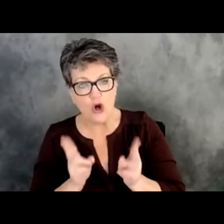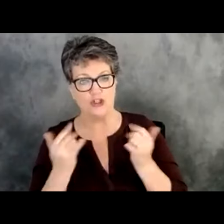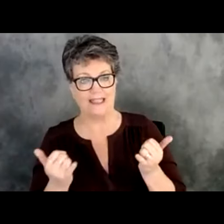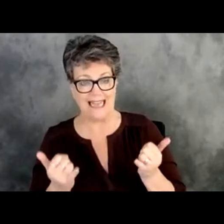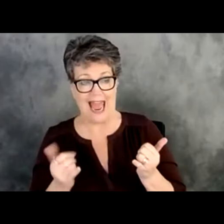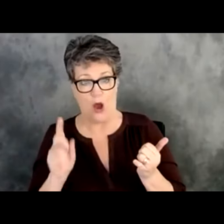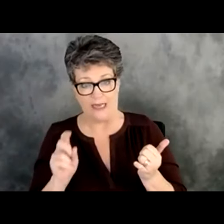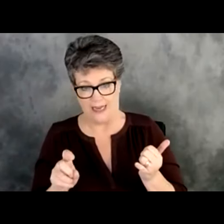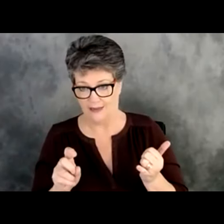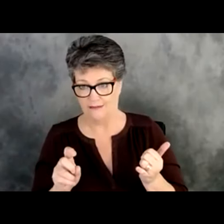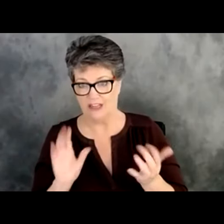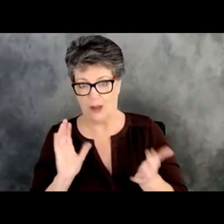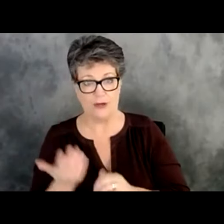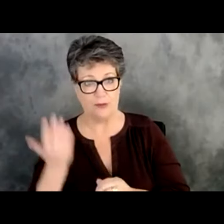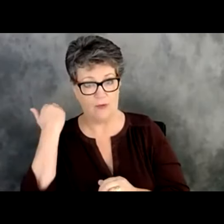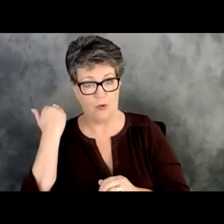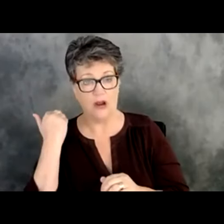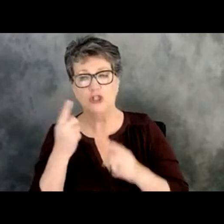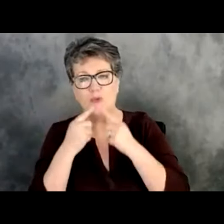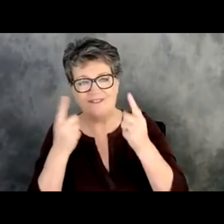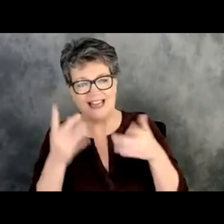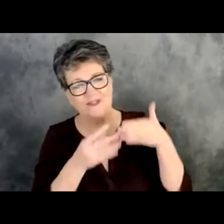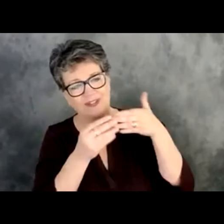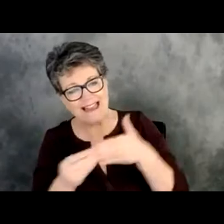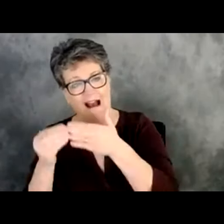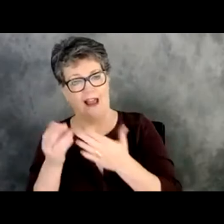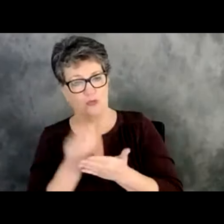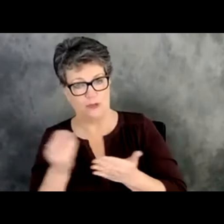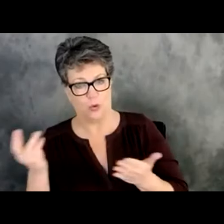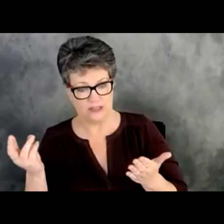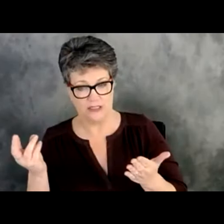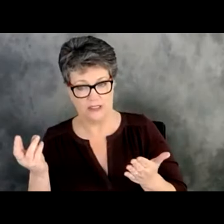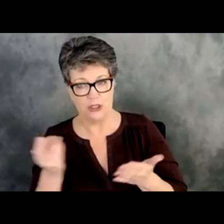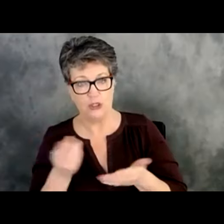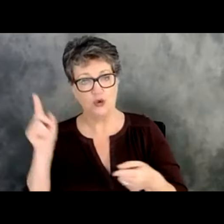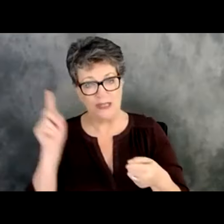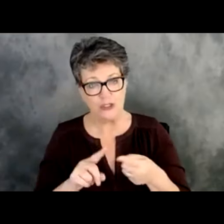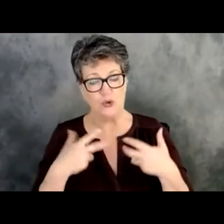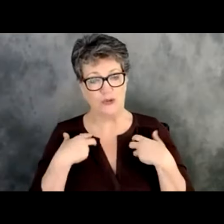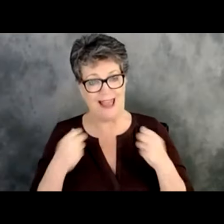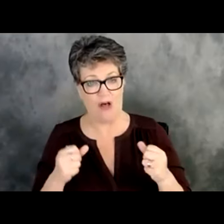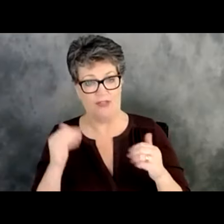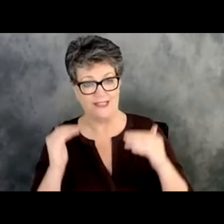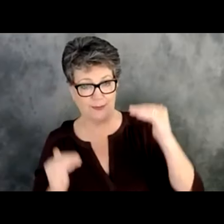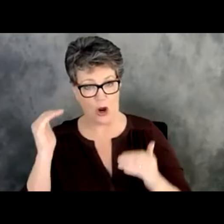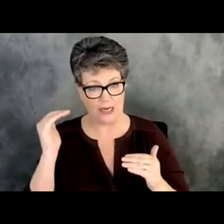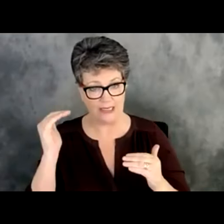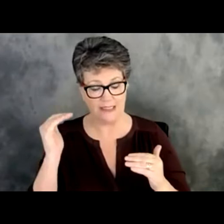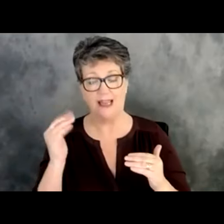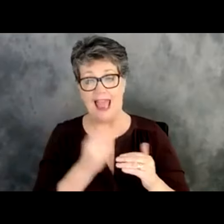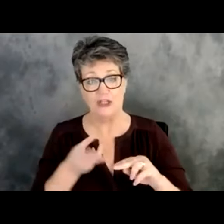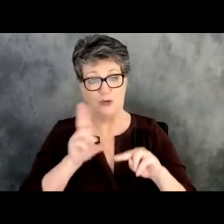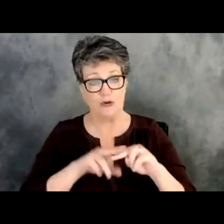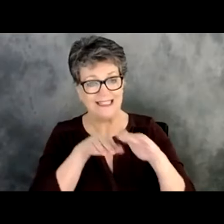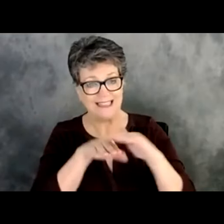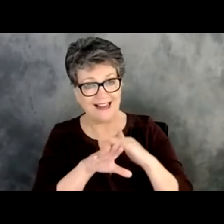ever before to effectively guide resources to reduce health disparities and increase access